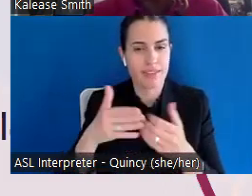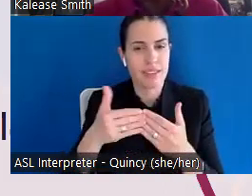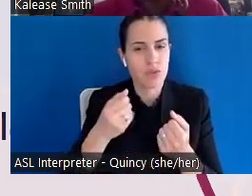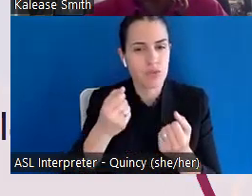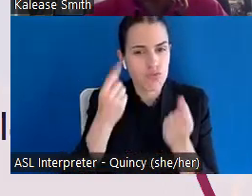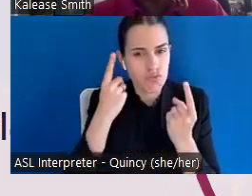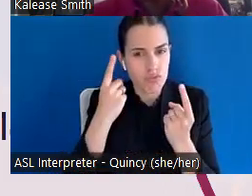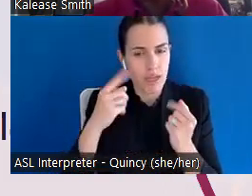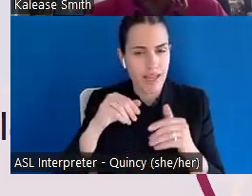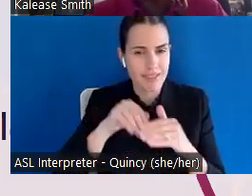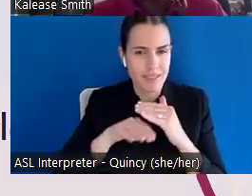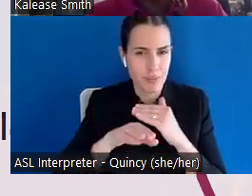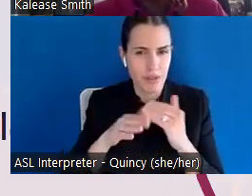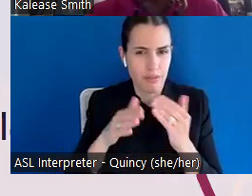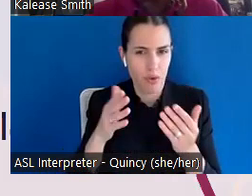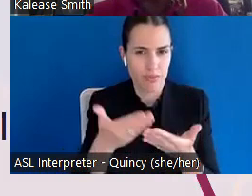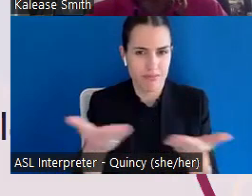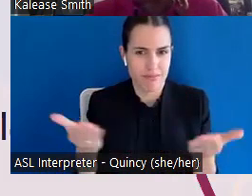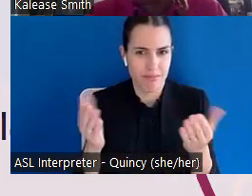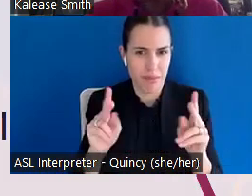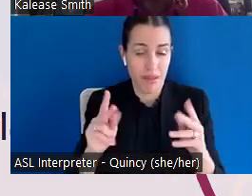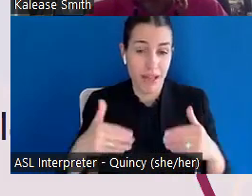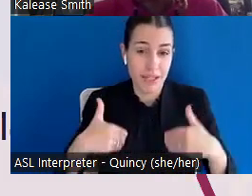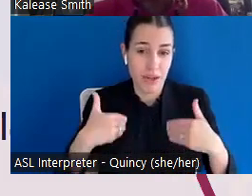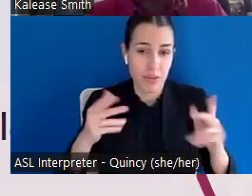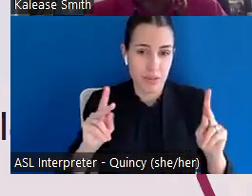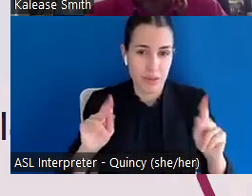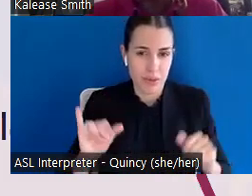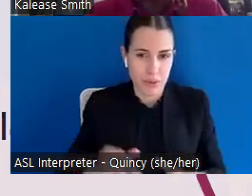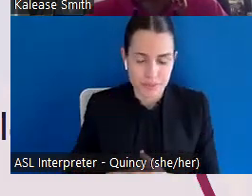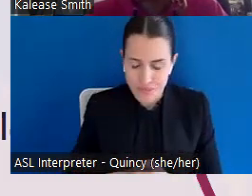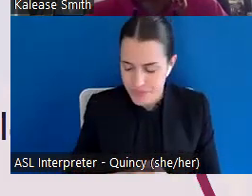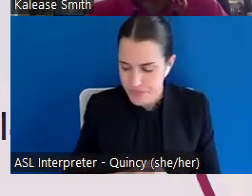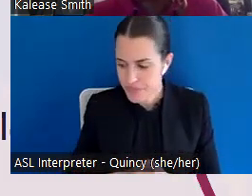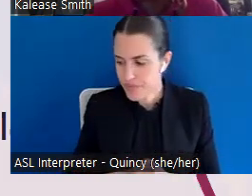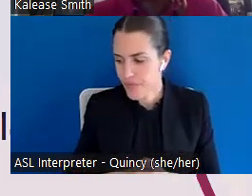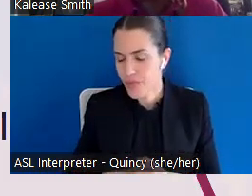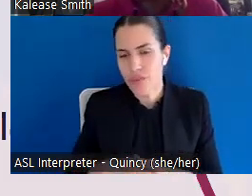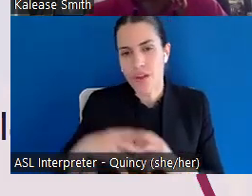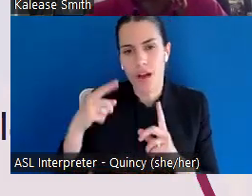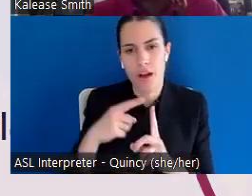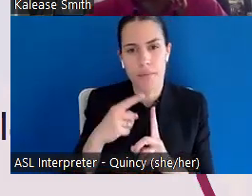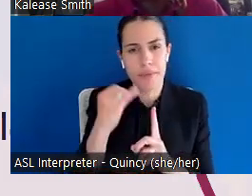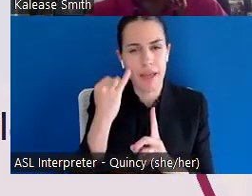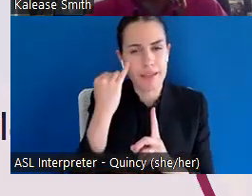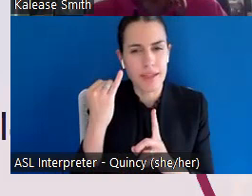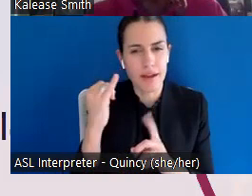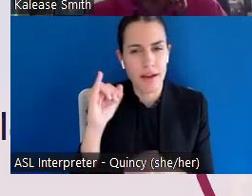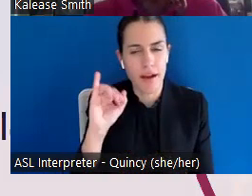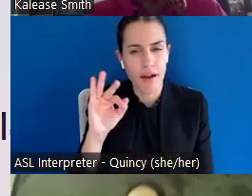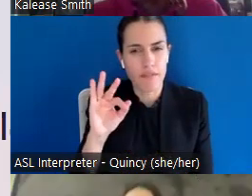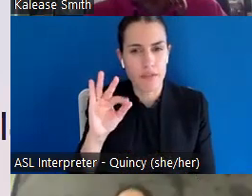and accessible, especially for younger folks as well. And then kind of pointing to this idea of words, actions,